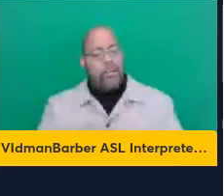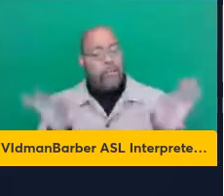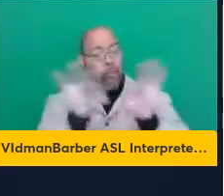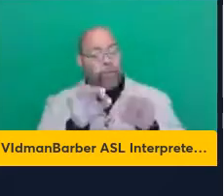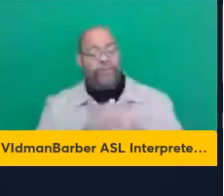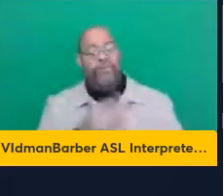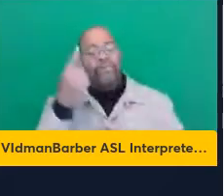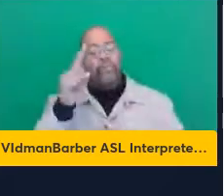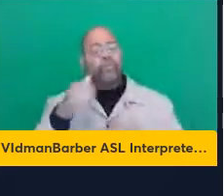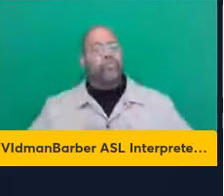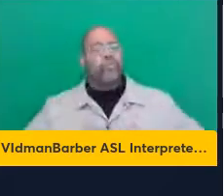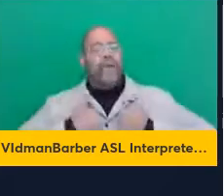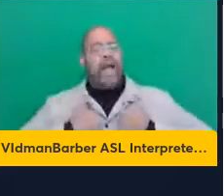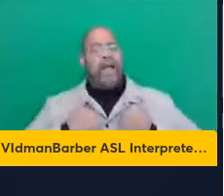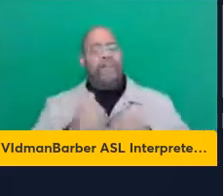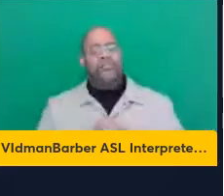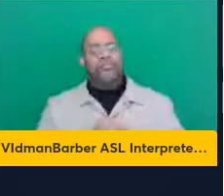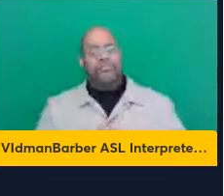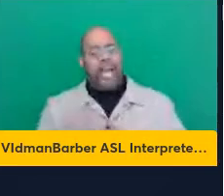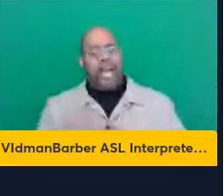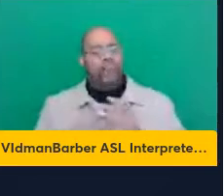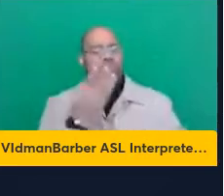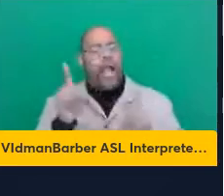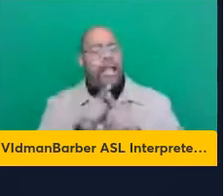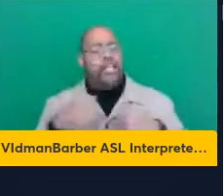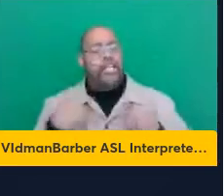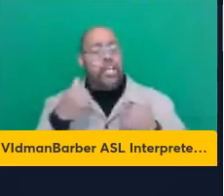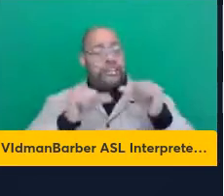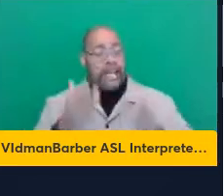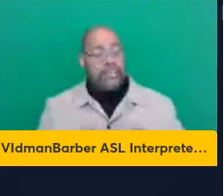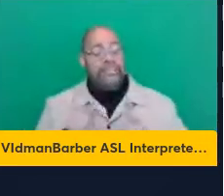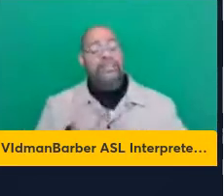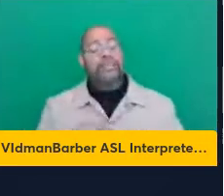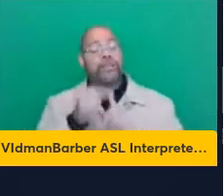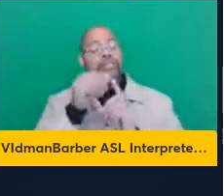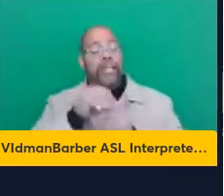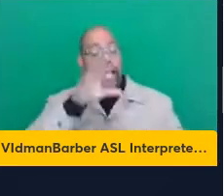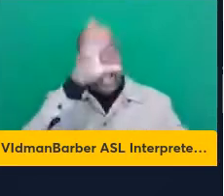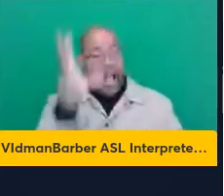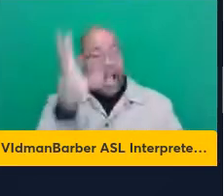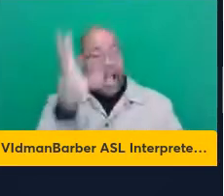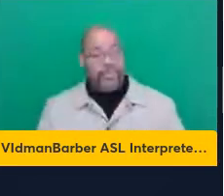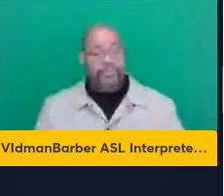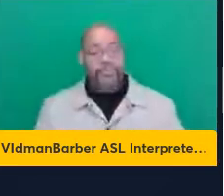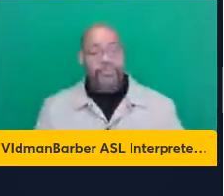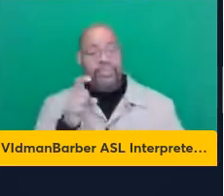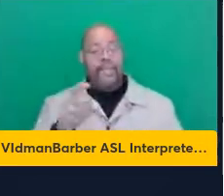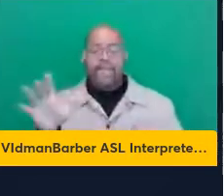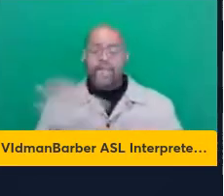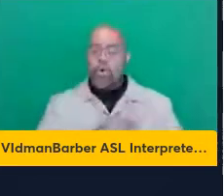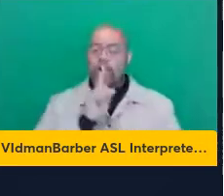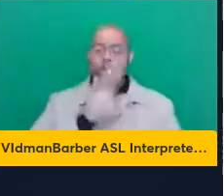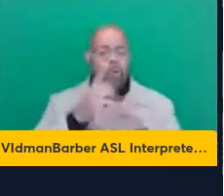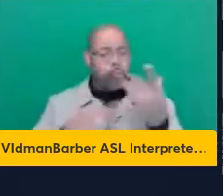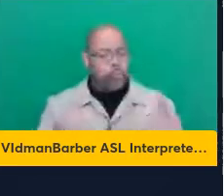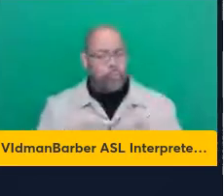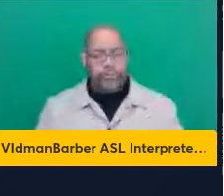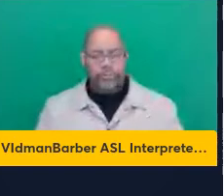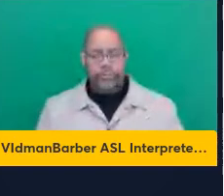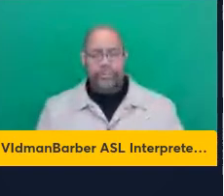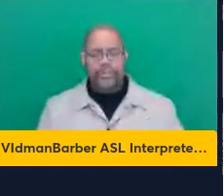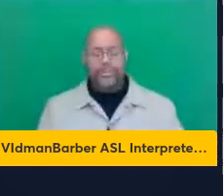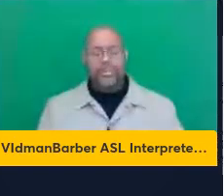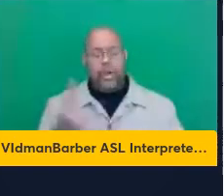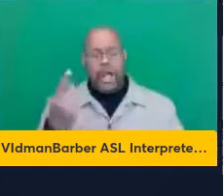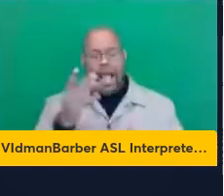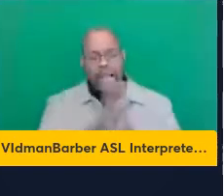for surviving and thriving as a young scientist, especially in Africa. you need to be committed to what you're doing. I always ask